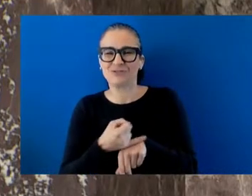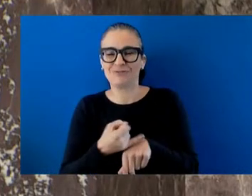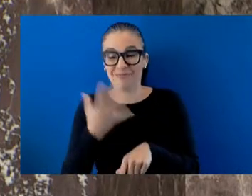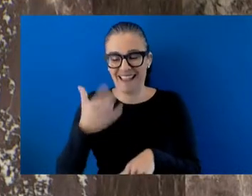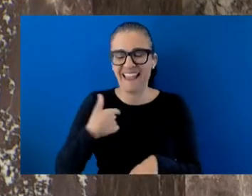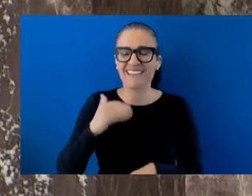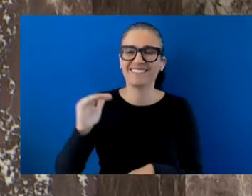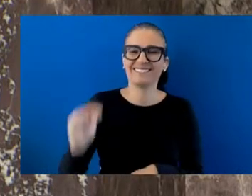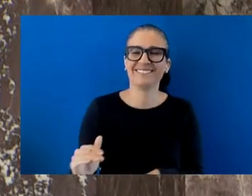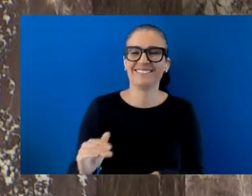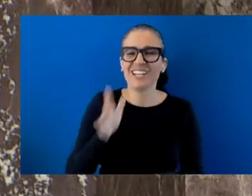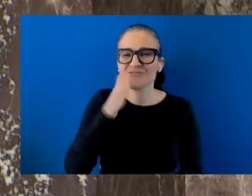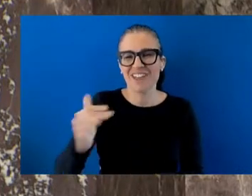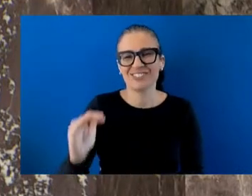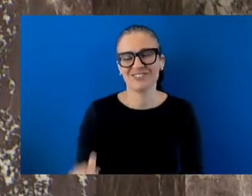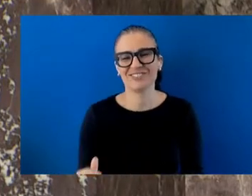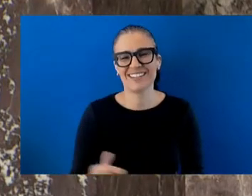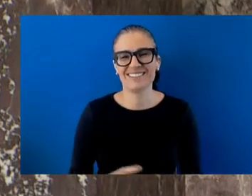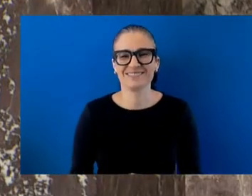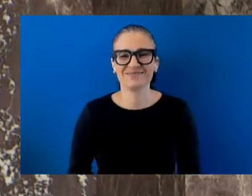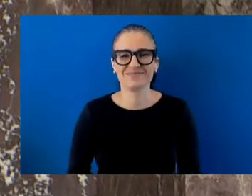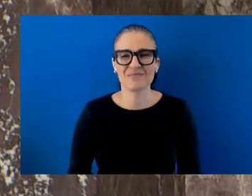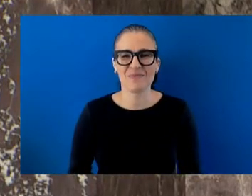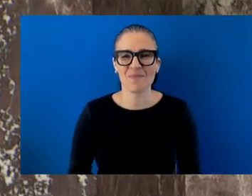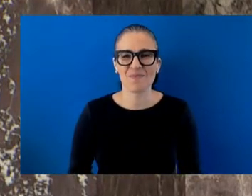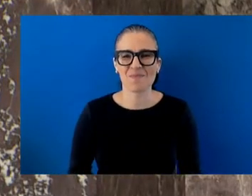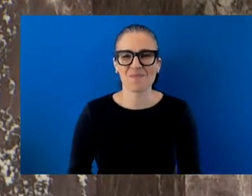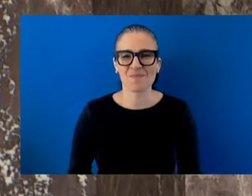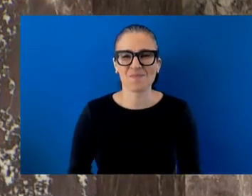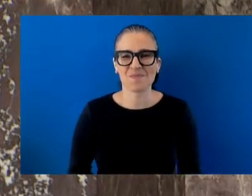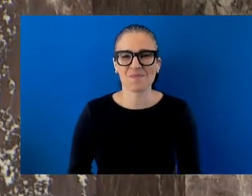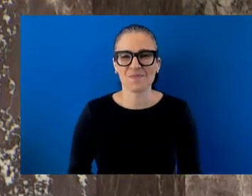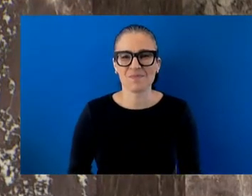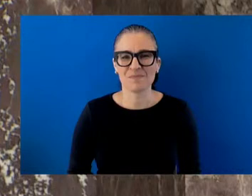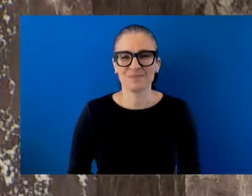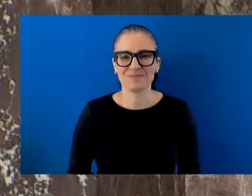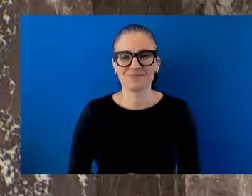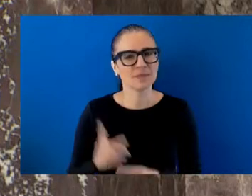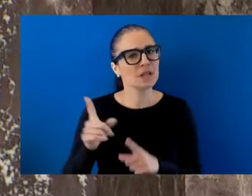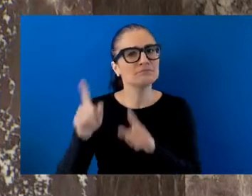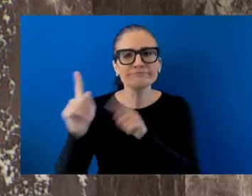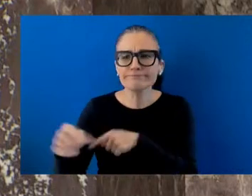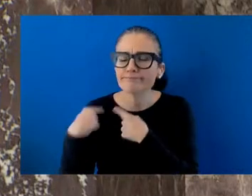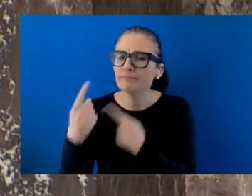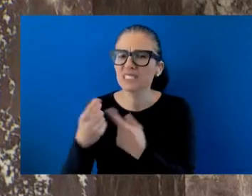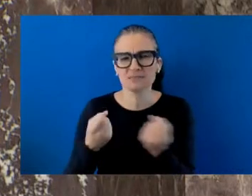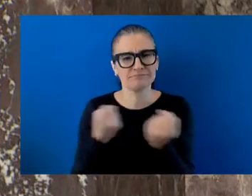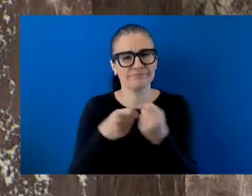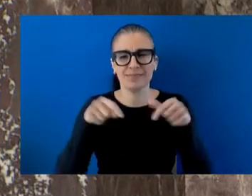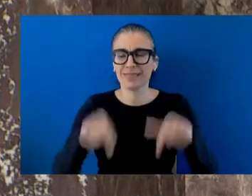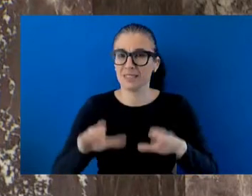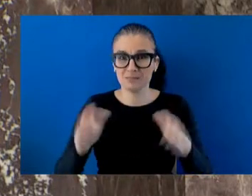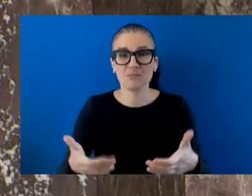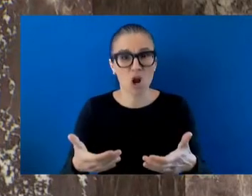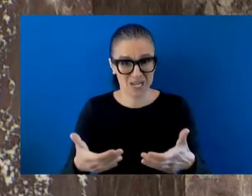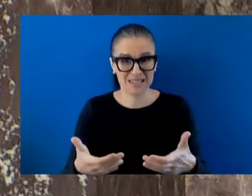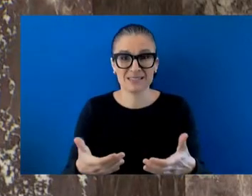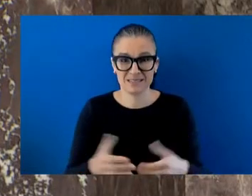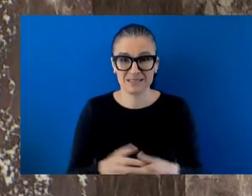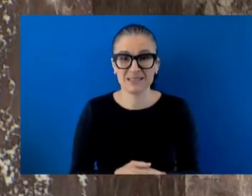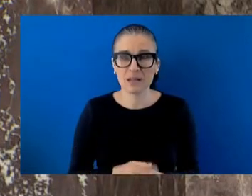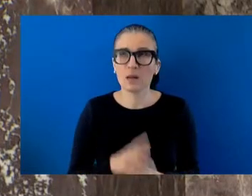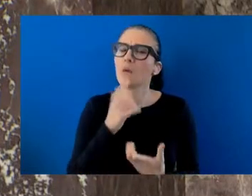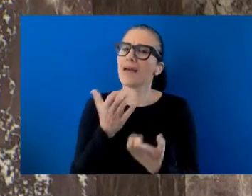our caucus members through good times, through challenging times. And we really appreciate the work that she's done on behalf of caucus. So I